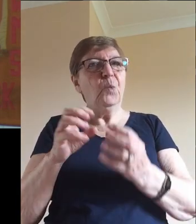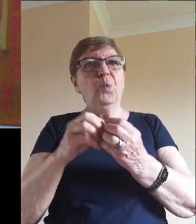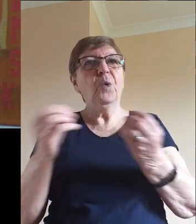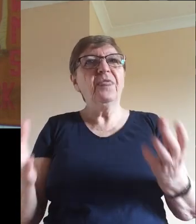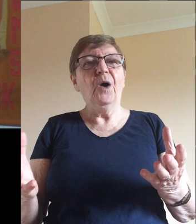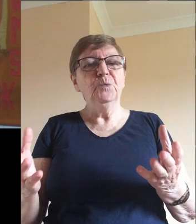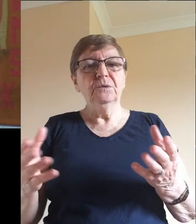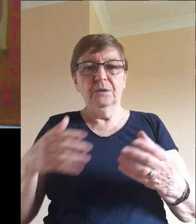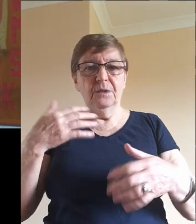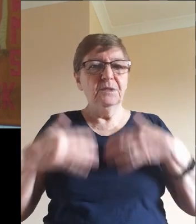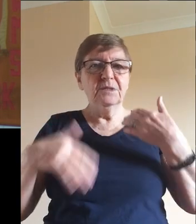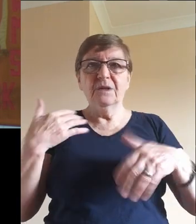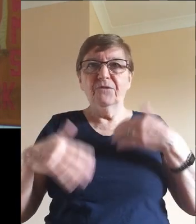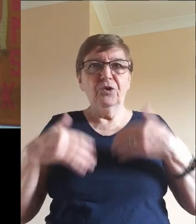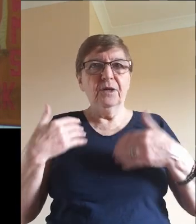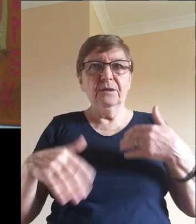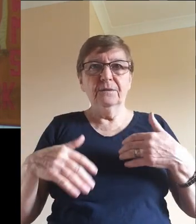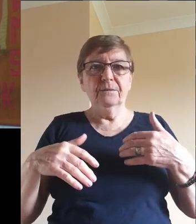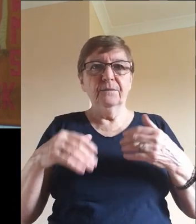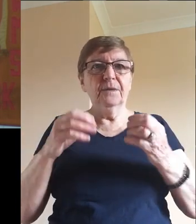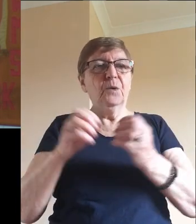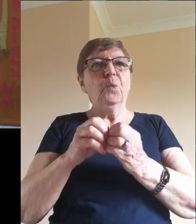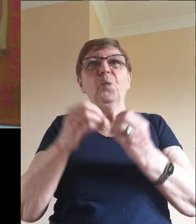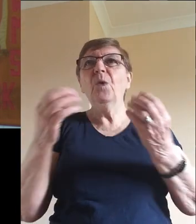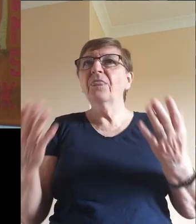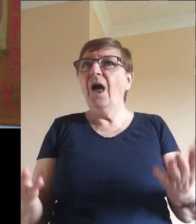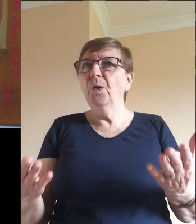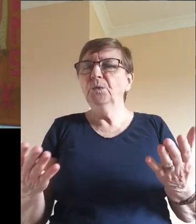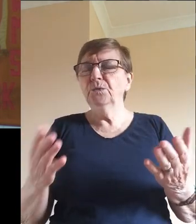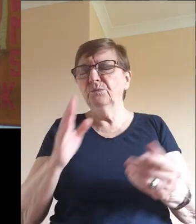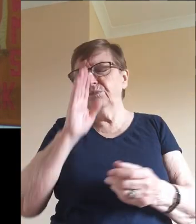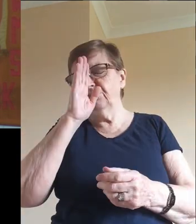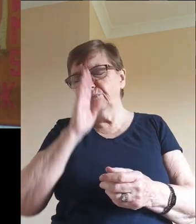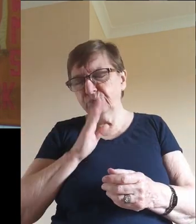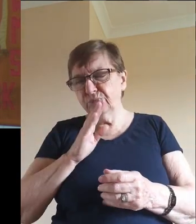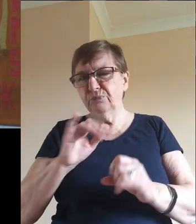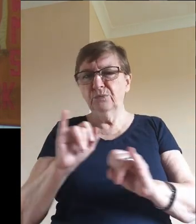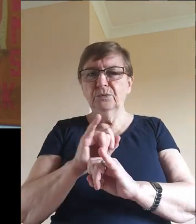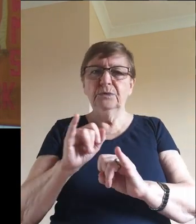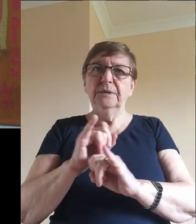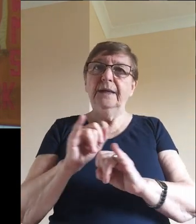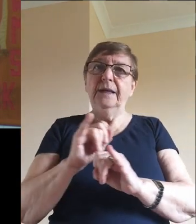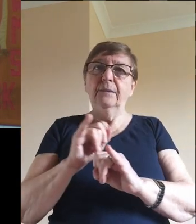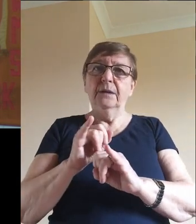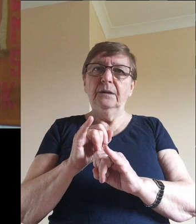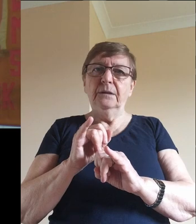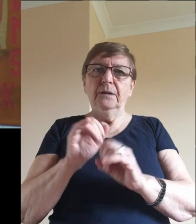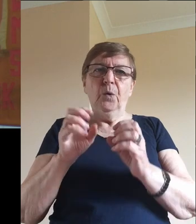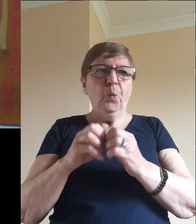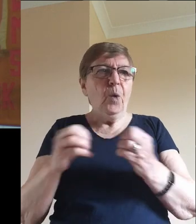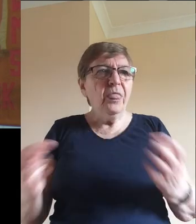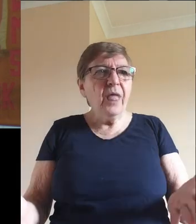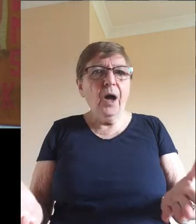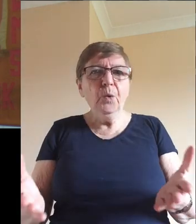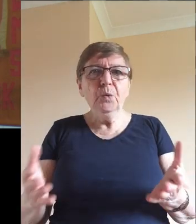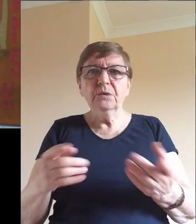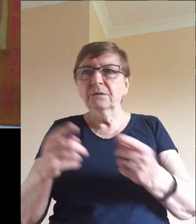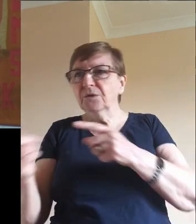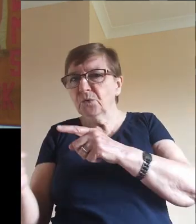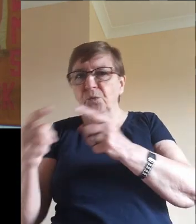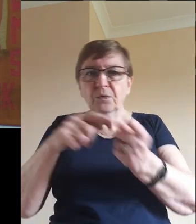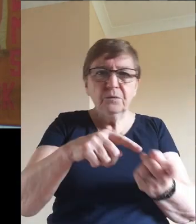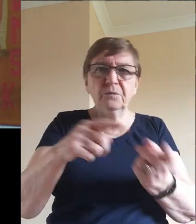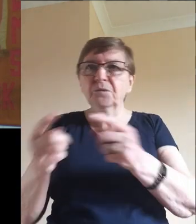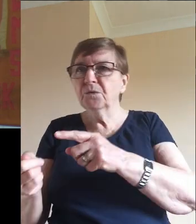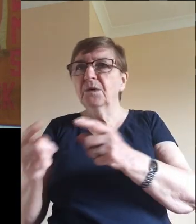without the suffering, without the tragedy, without all the to-ing and